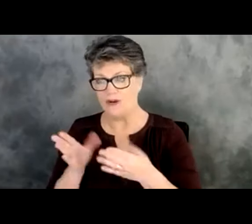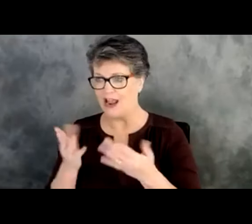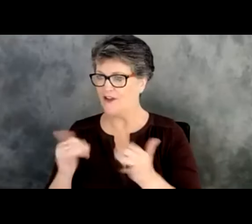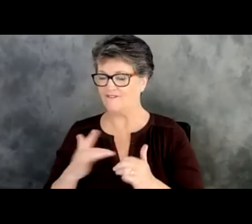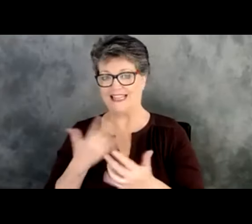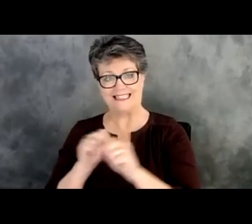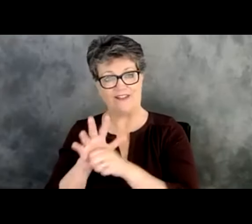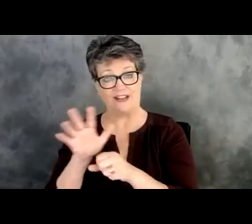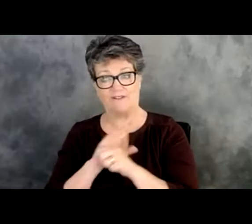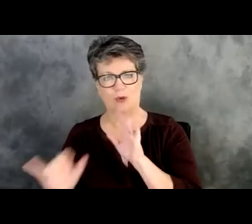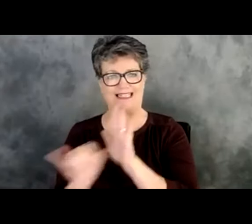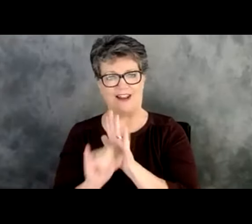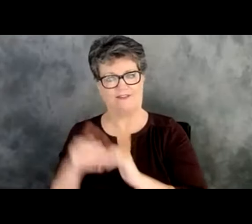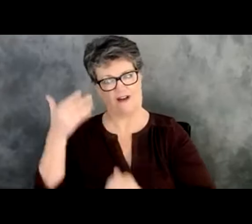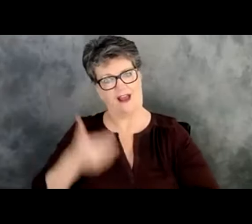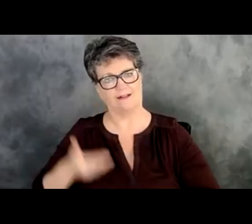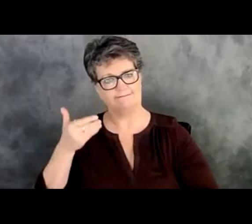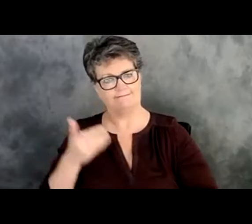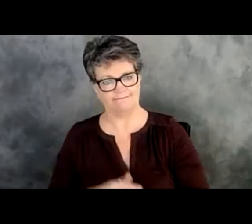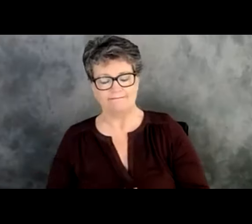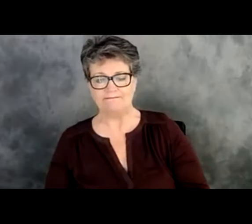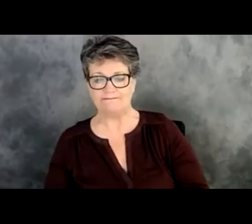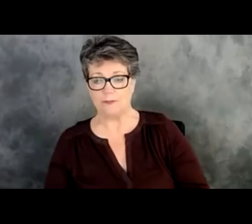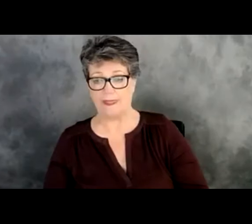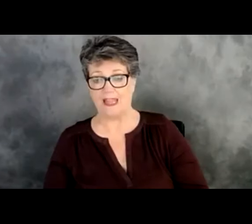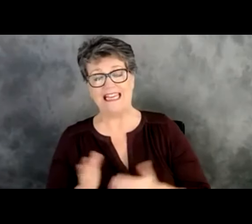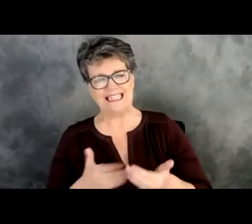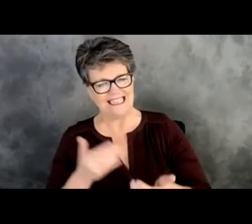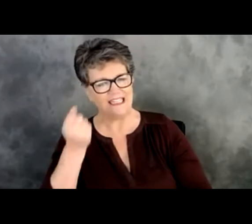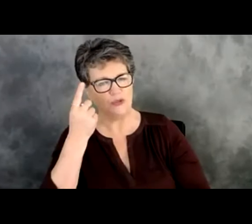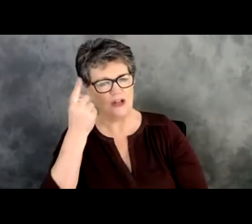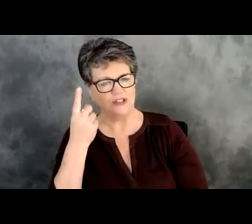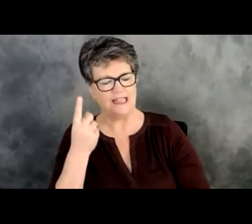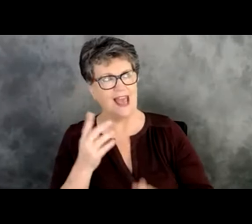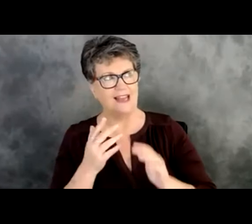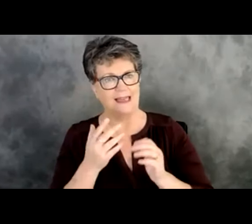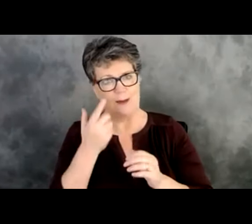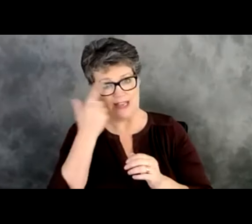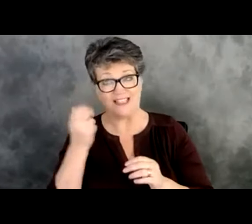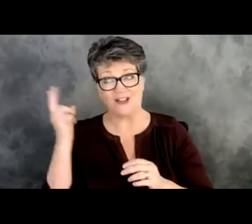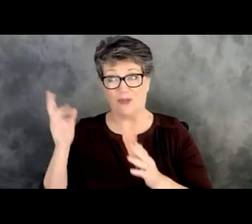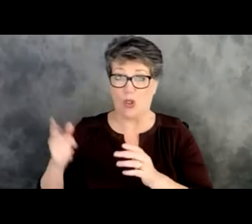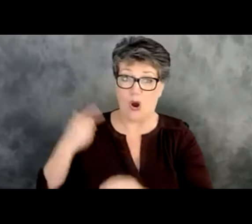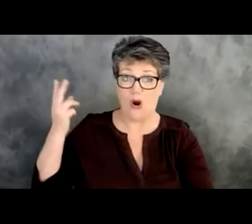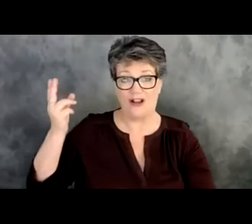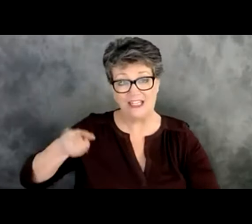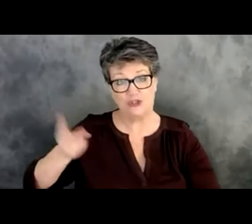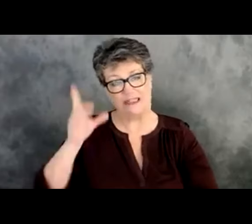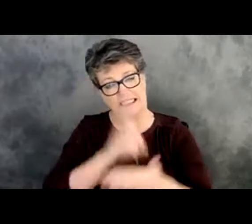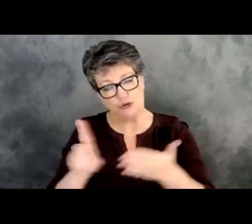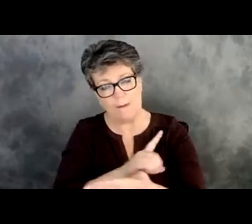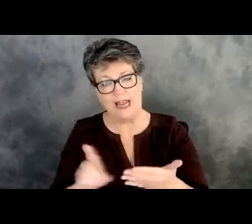to identify themselves. It's easy to understand how, given the long history of discrimination,